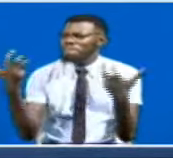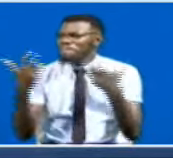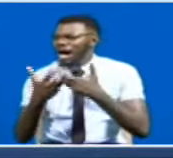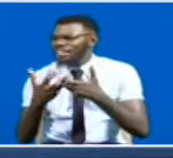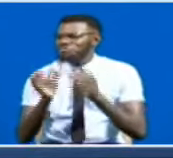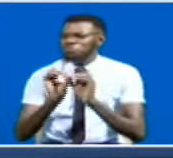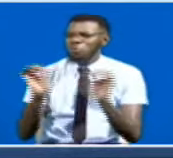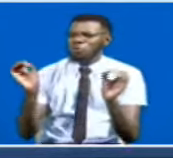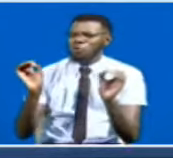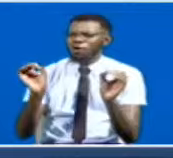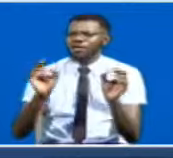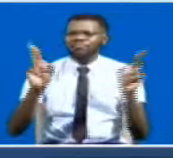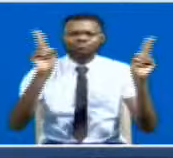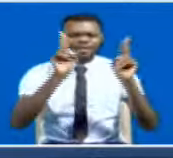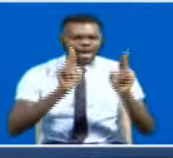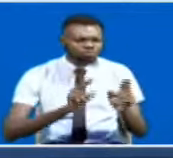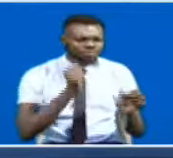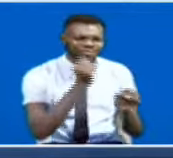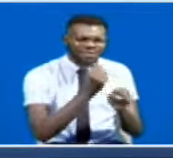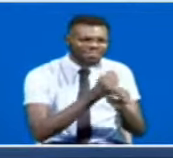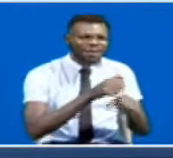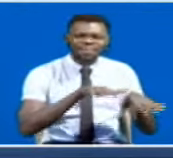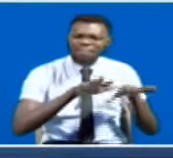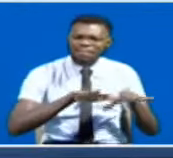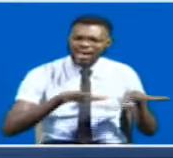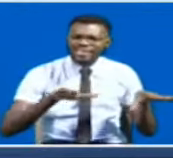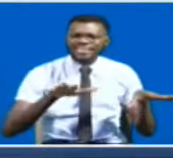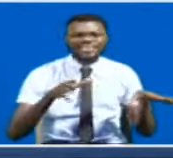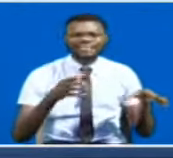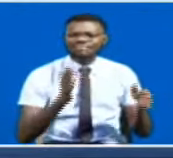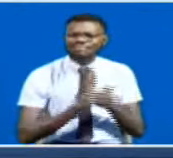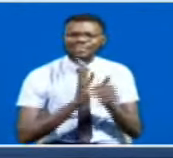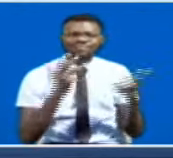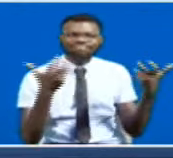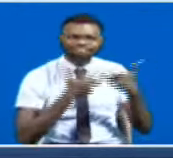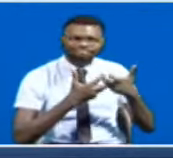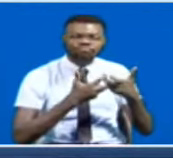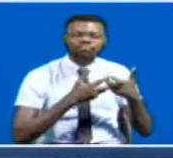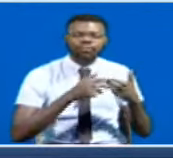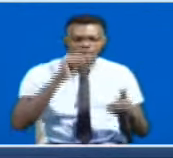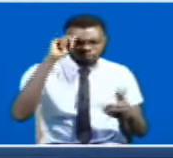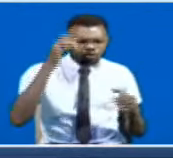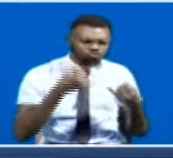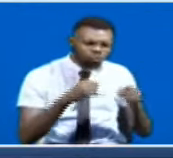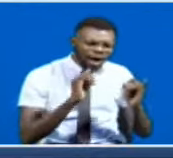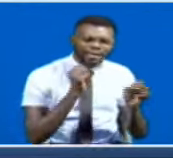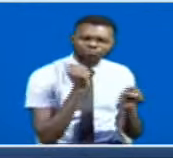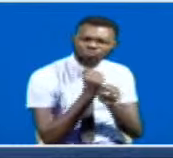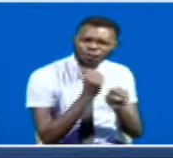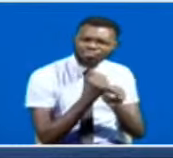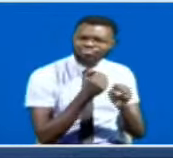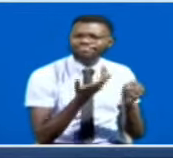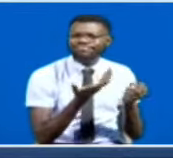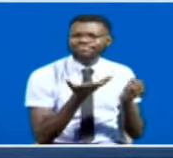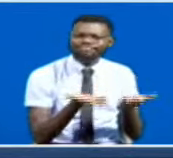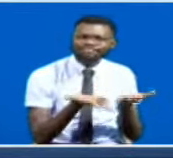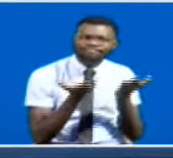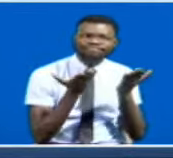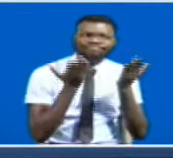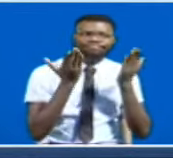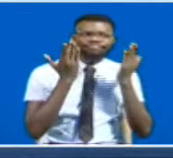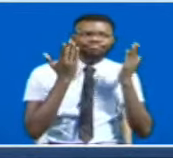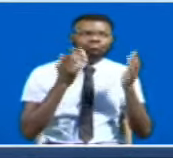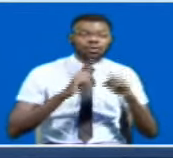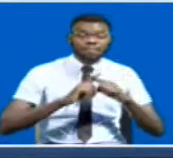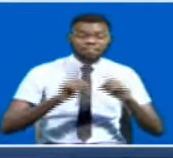international labor market. Despite the efforts of the Kenya Kwanza government to promote the labor migration project, the key issue troubling